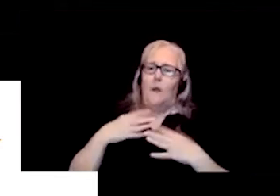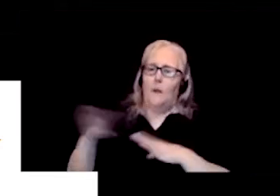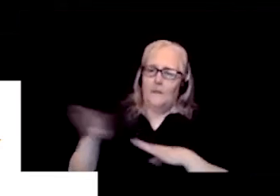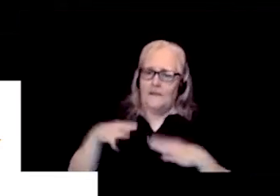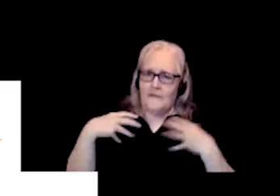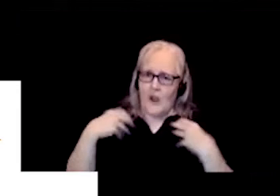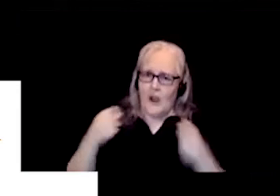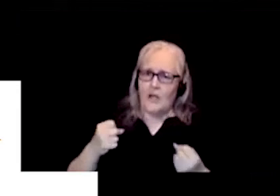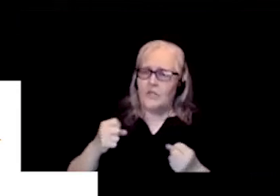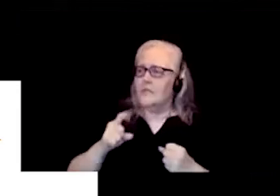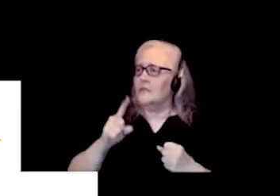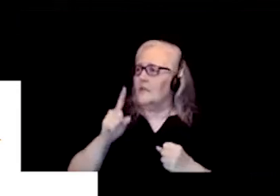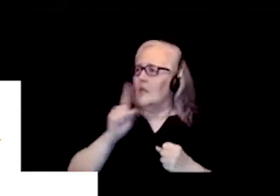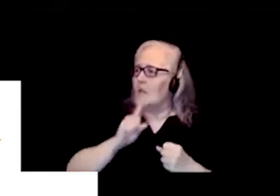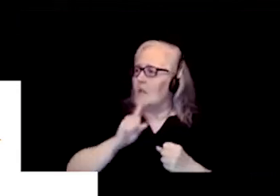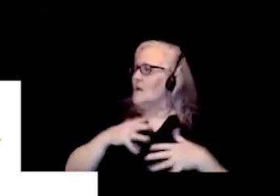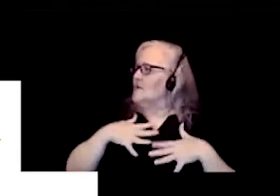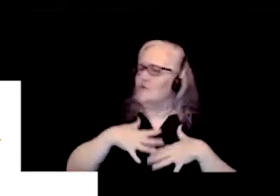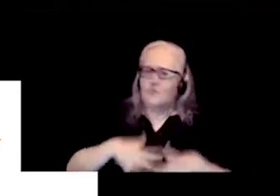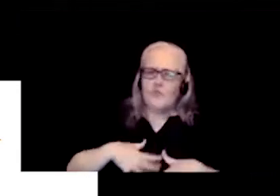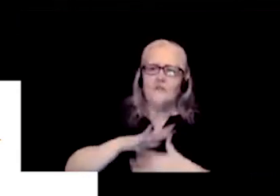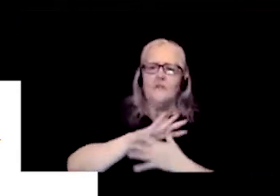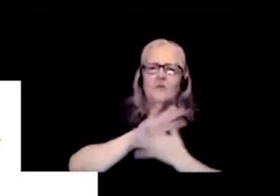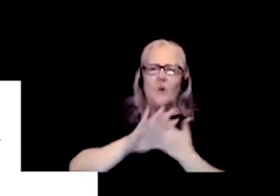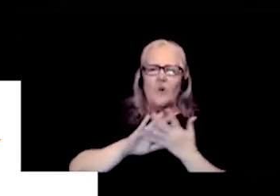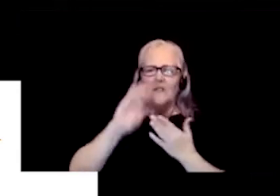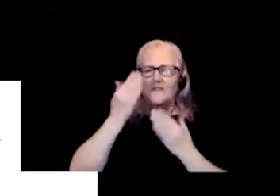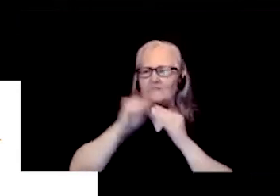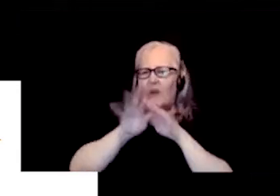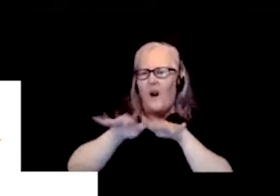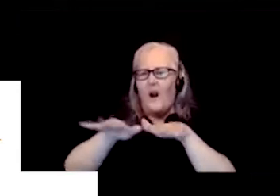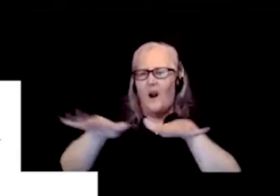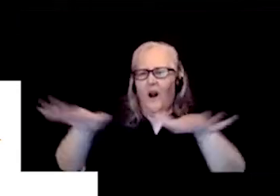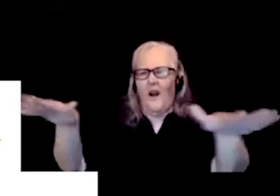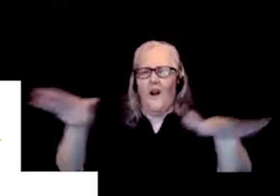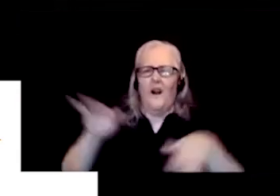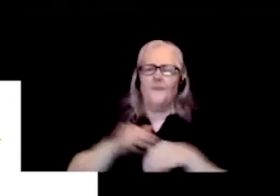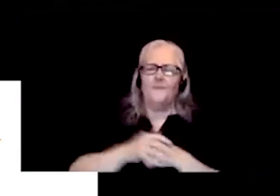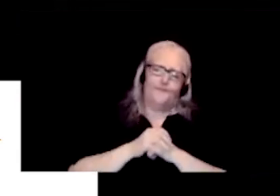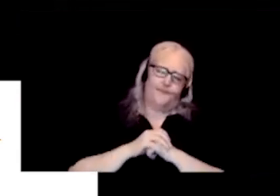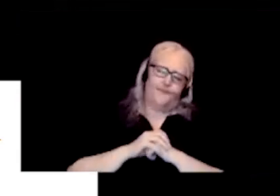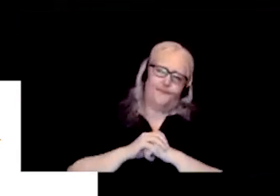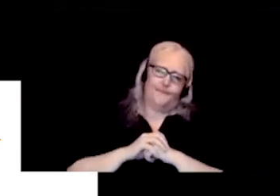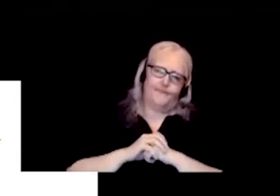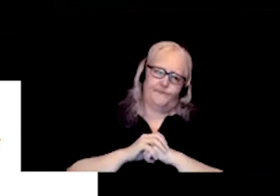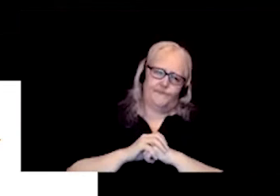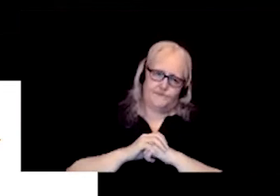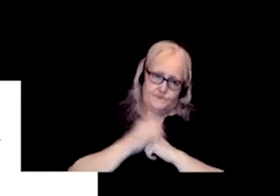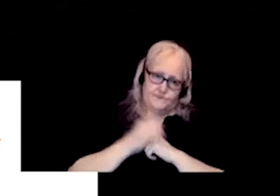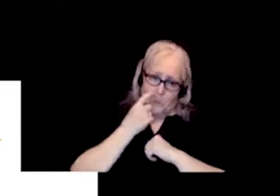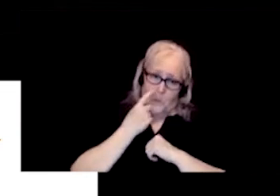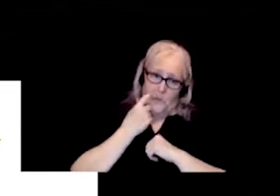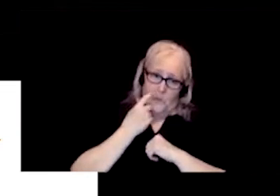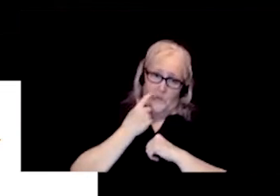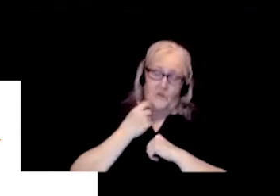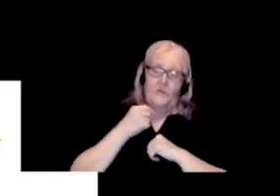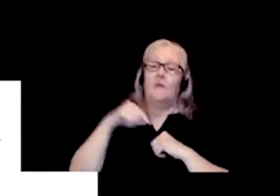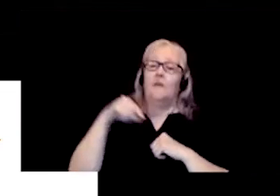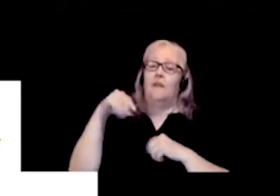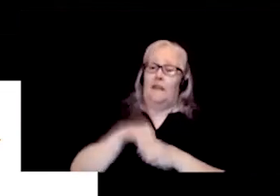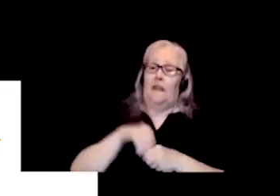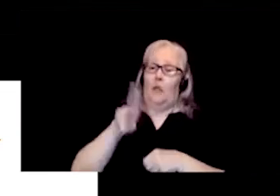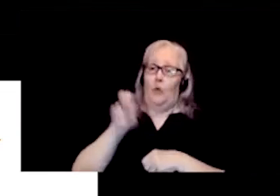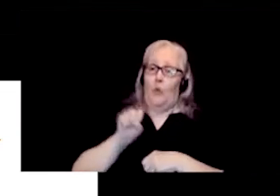depression that is consuming our country and the like, right? Well, as history would have it in this country, thankfully,